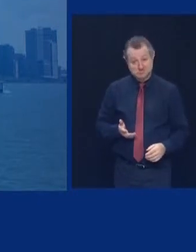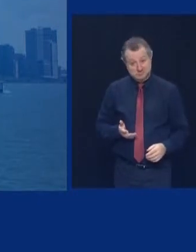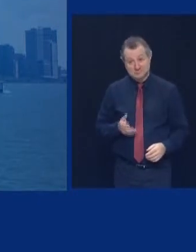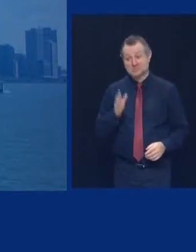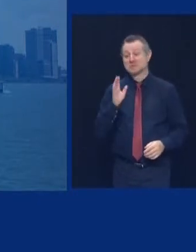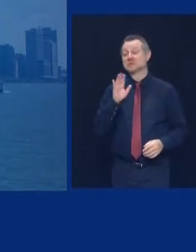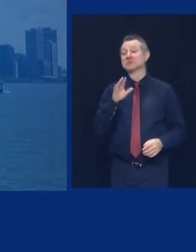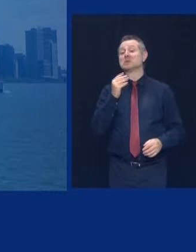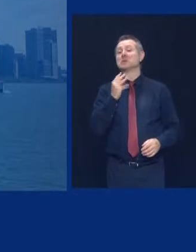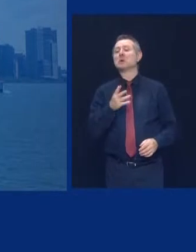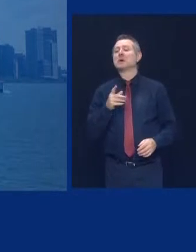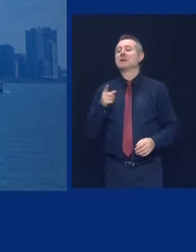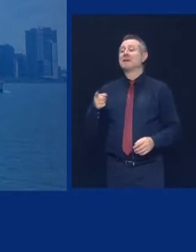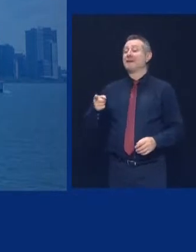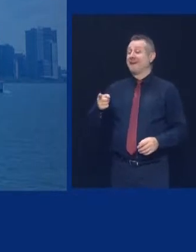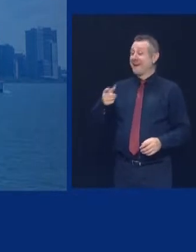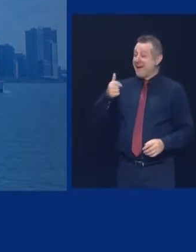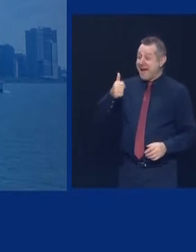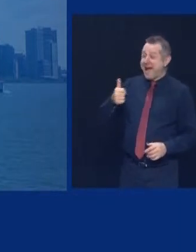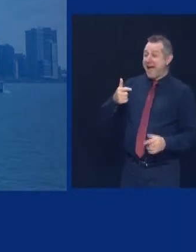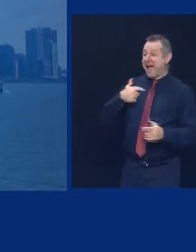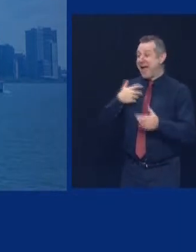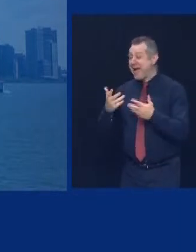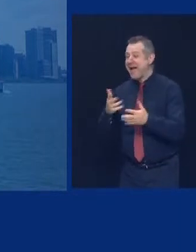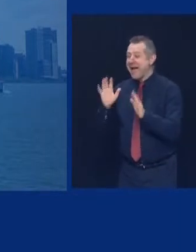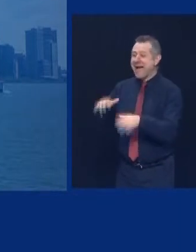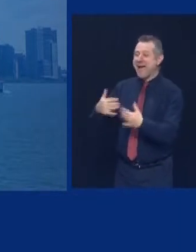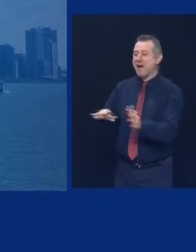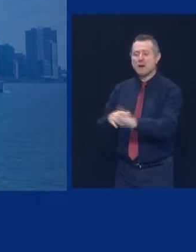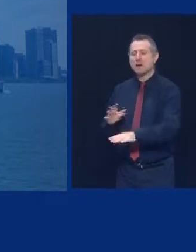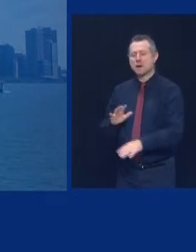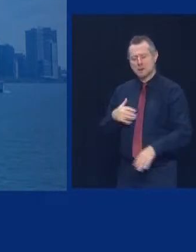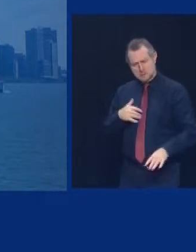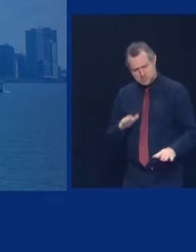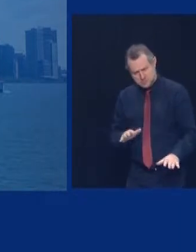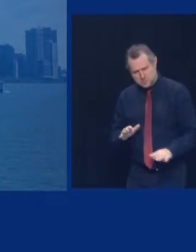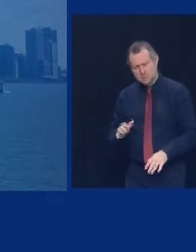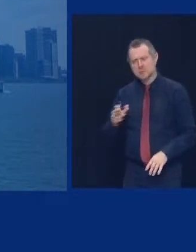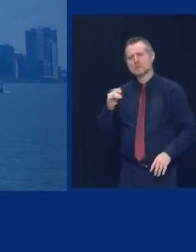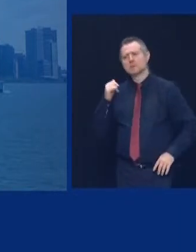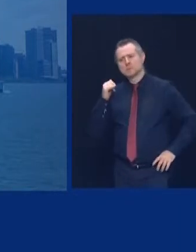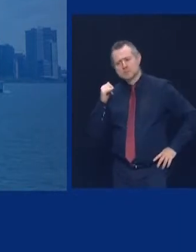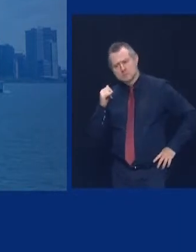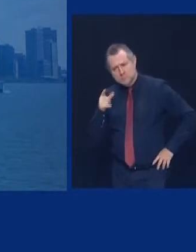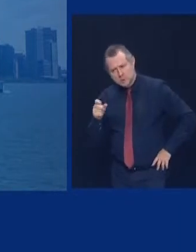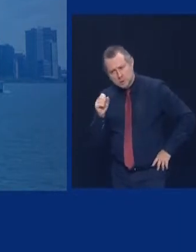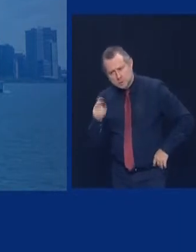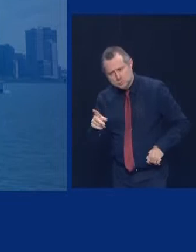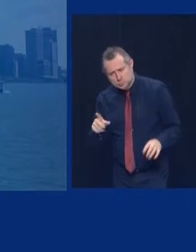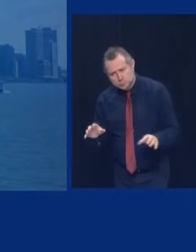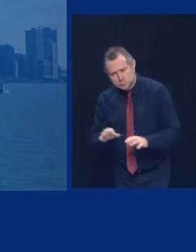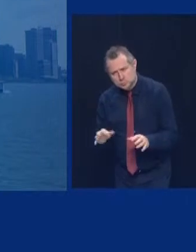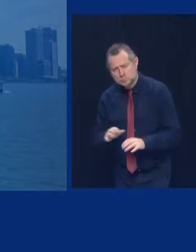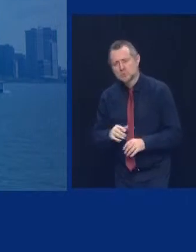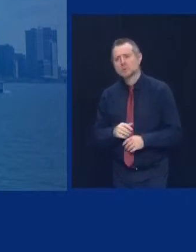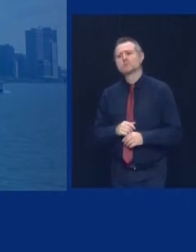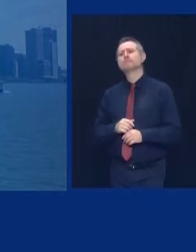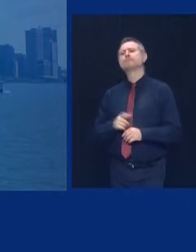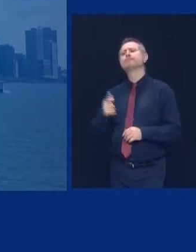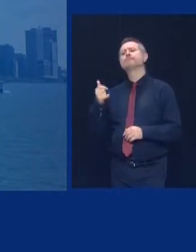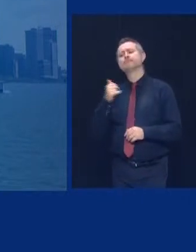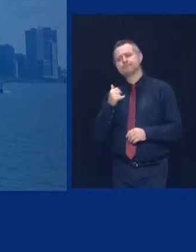question, and slowing down so the person can answer the question and get past